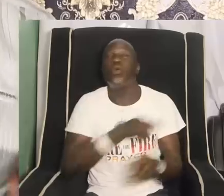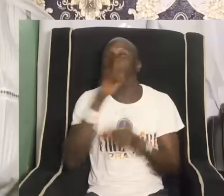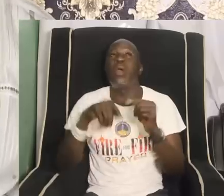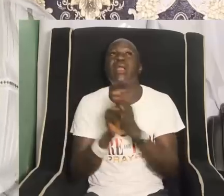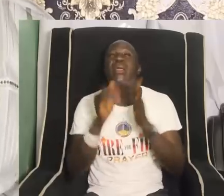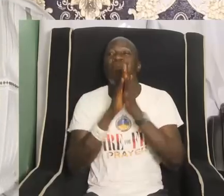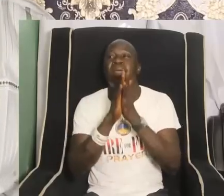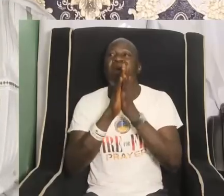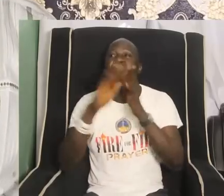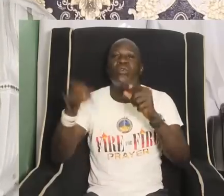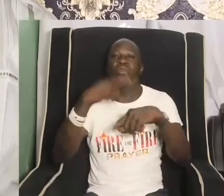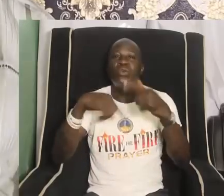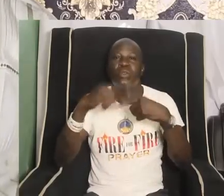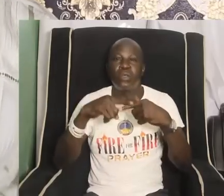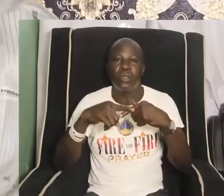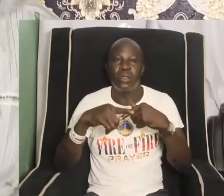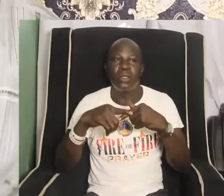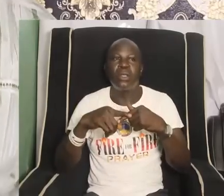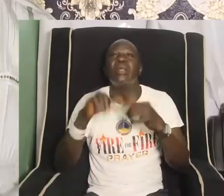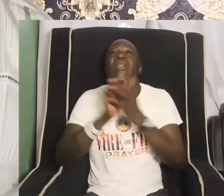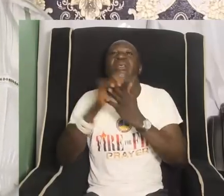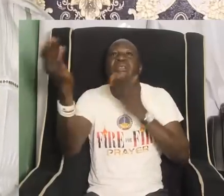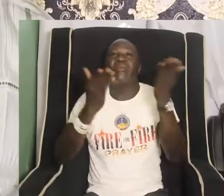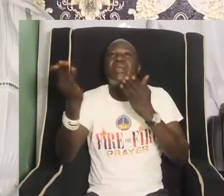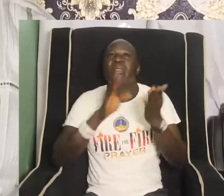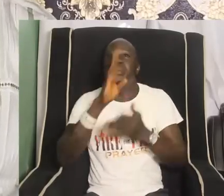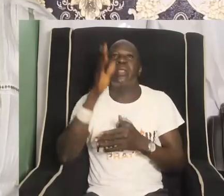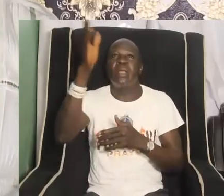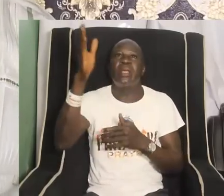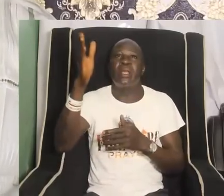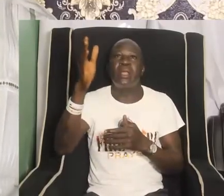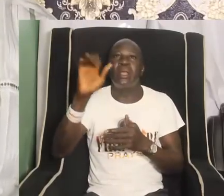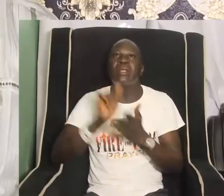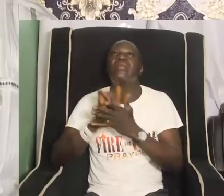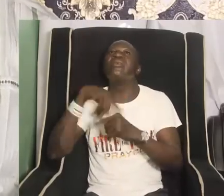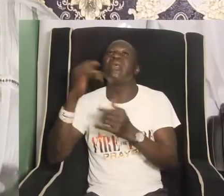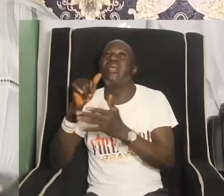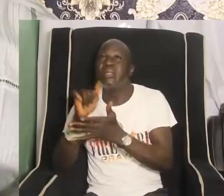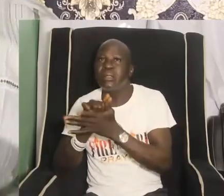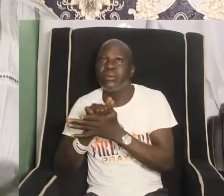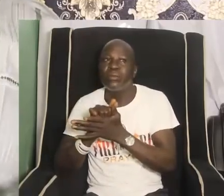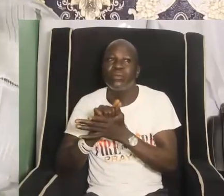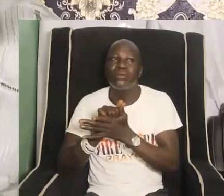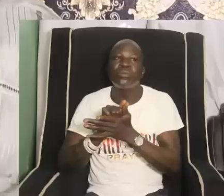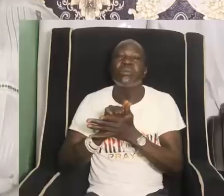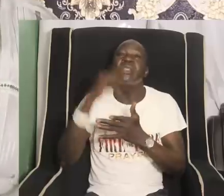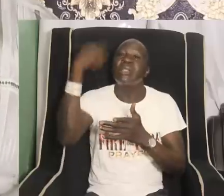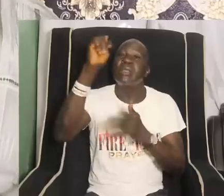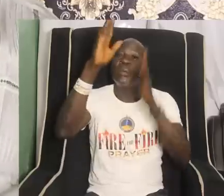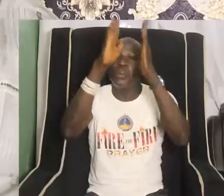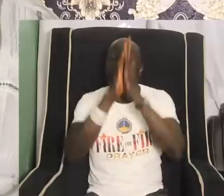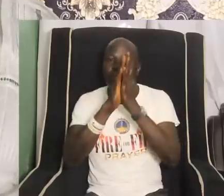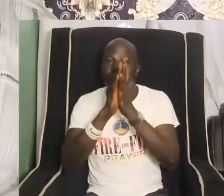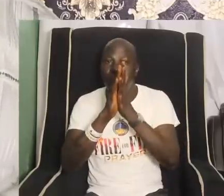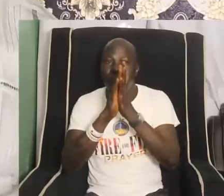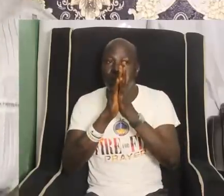yìí ṣe ń lọ. As this prayer was ongoing. Ìránṣẹ́ kan wà nbẹ̀. There was a servant there. Ó kàn sọ pé. He just said. Àdúrà tí wọ́n lé yẹn o. Ó